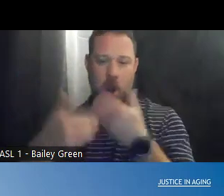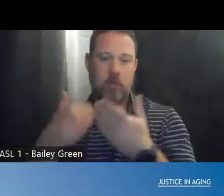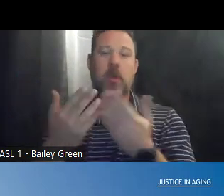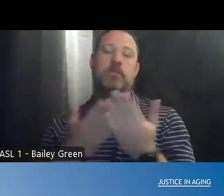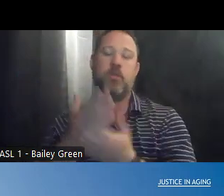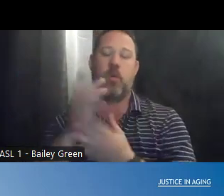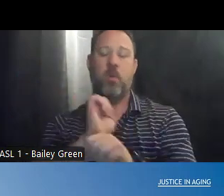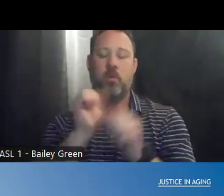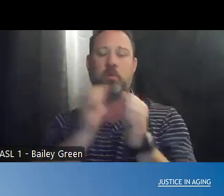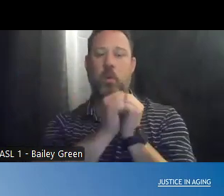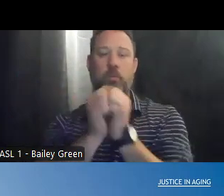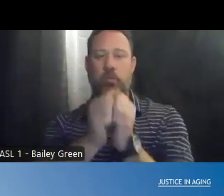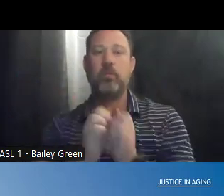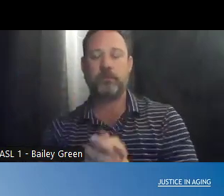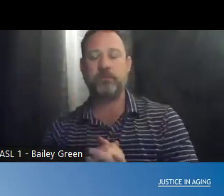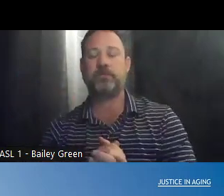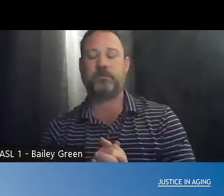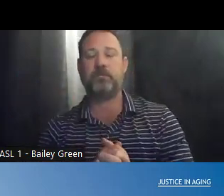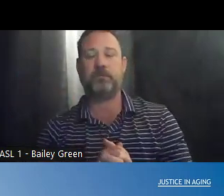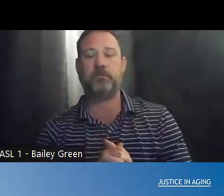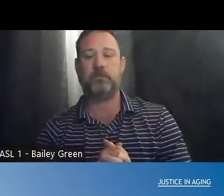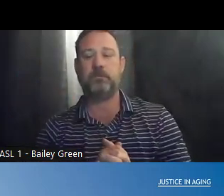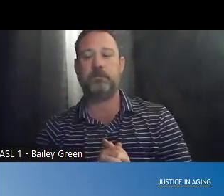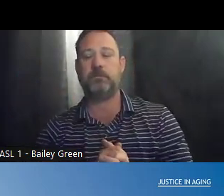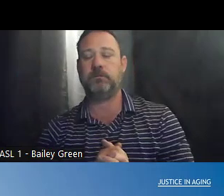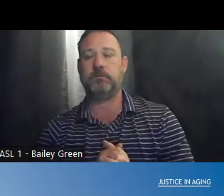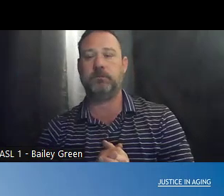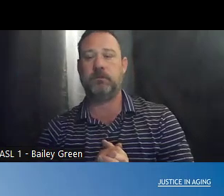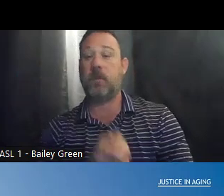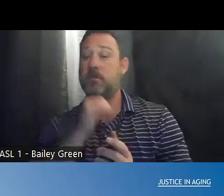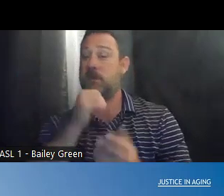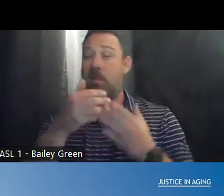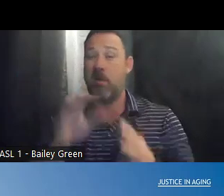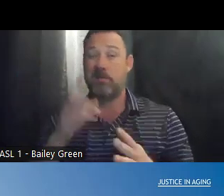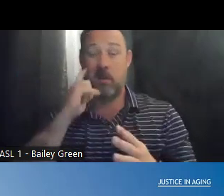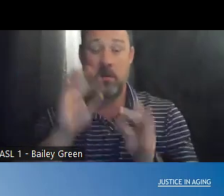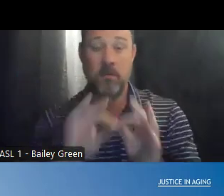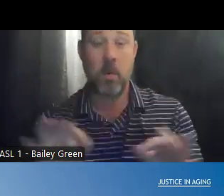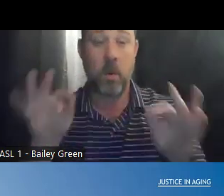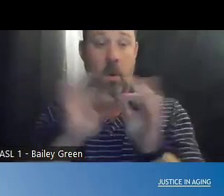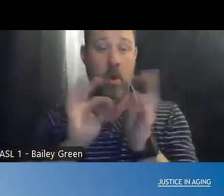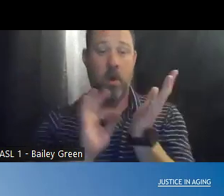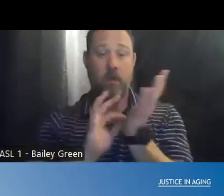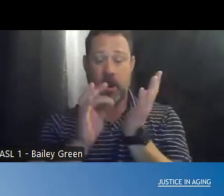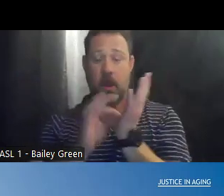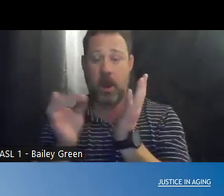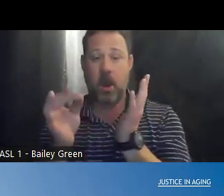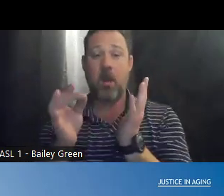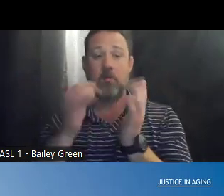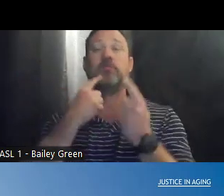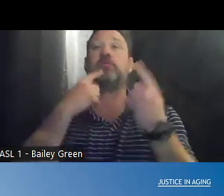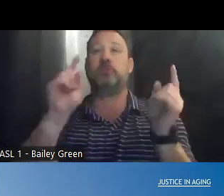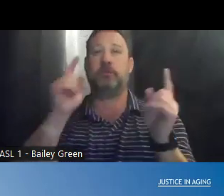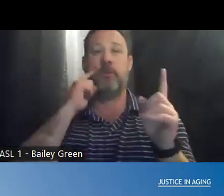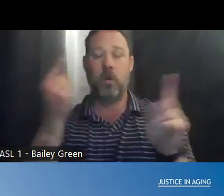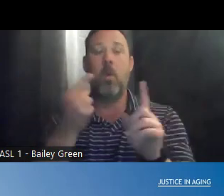work together. I think it's not lost on any of us how important Medi-Cal is to achieving our